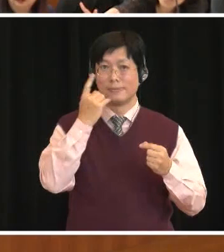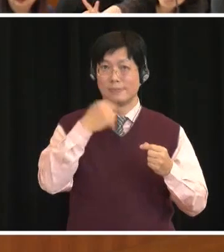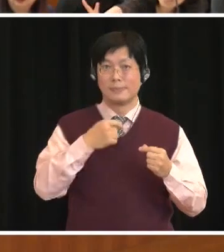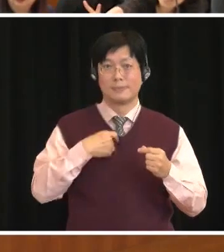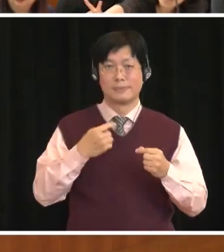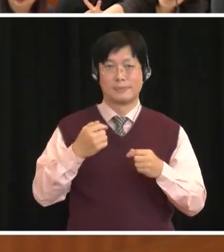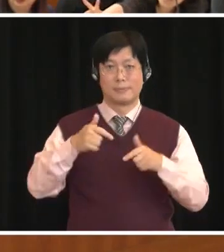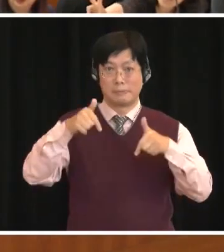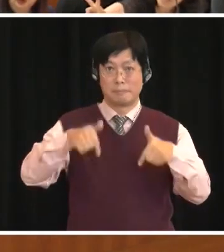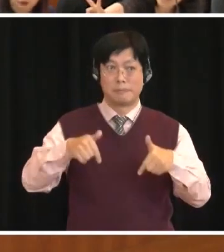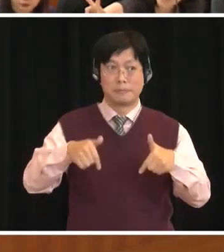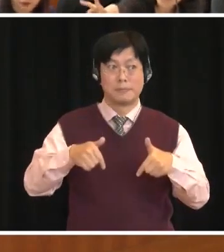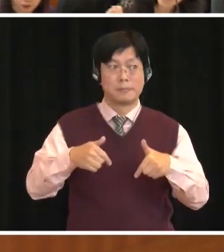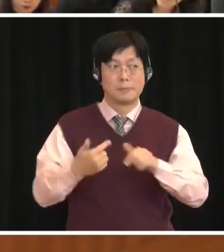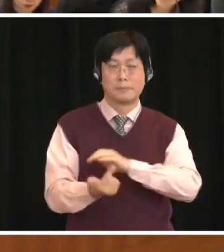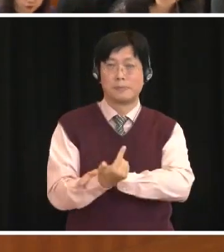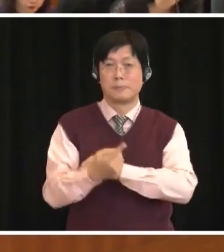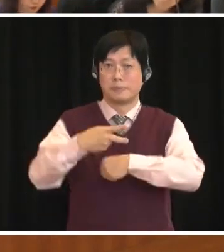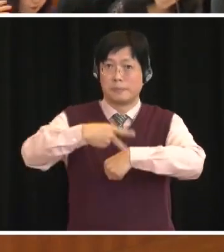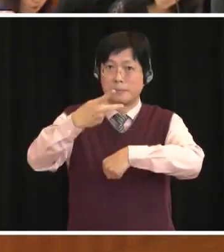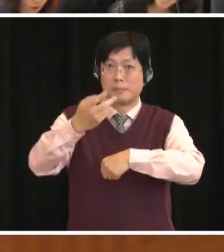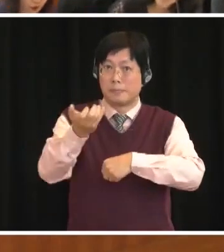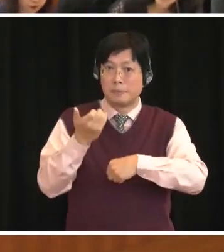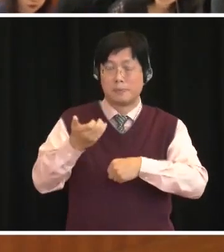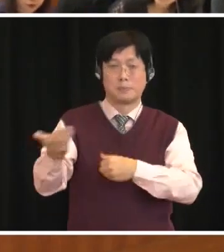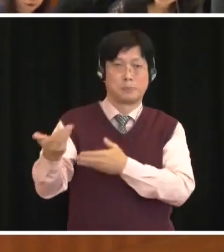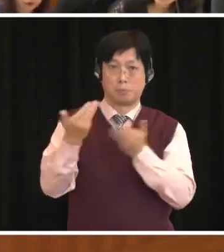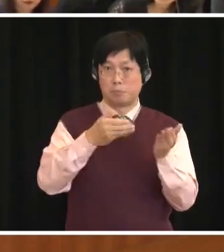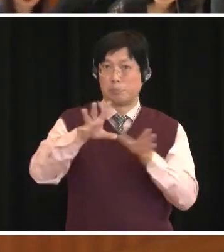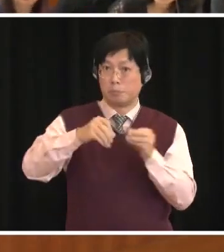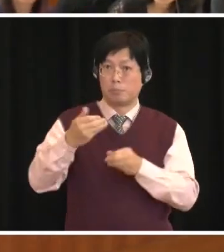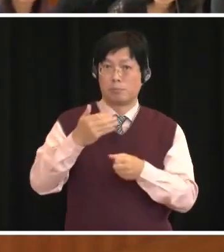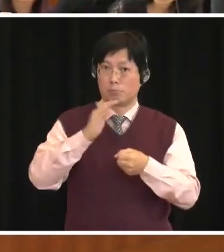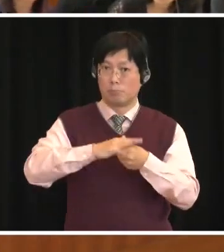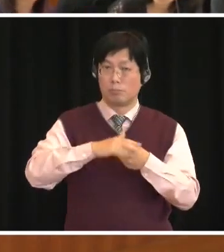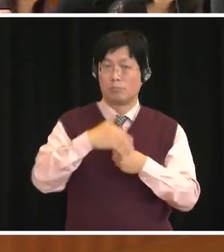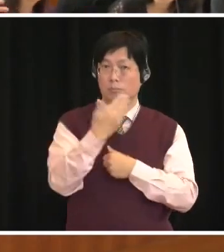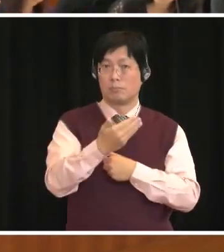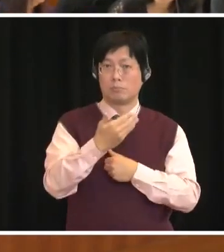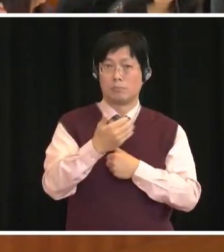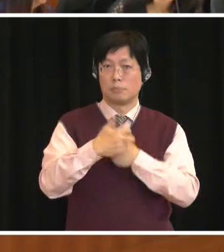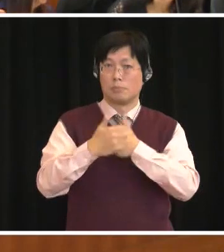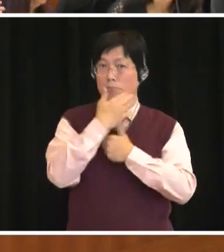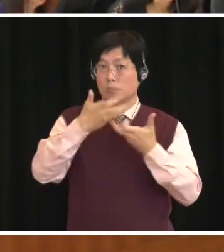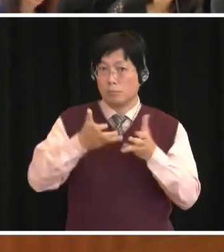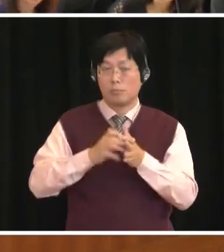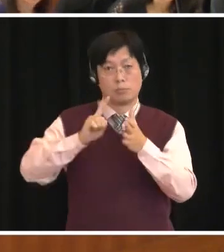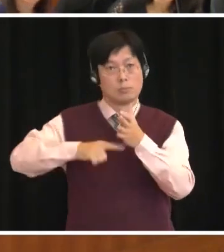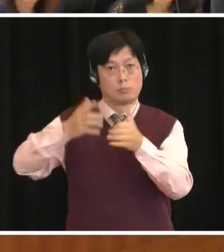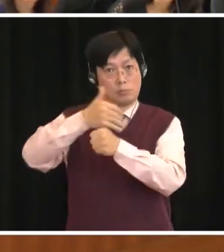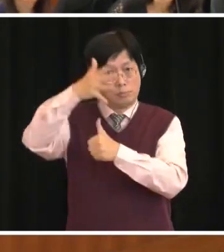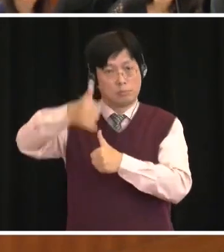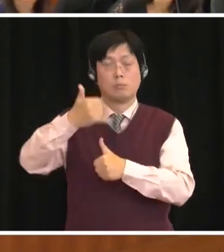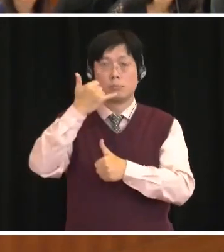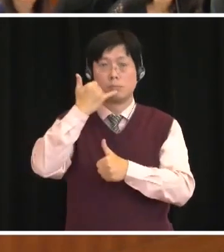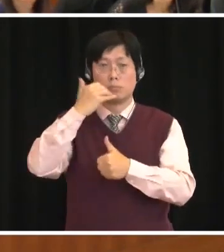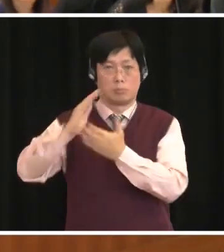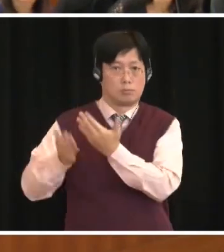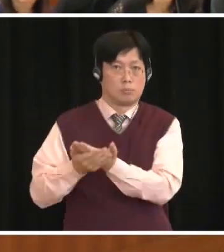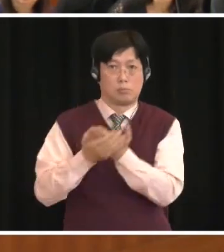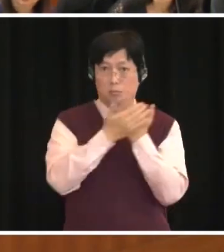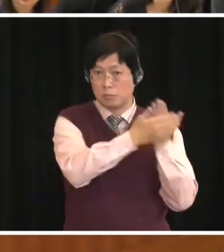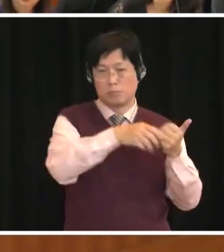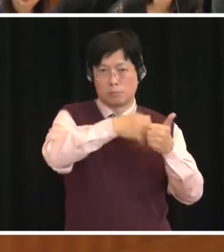Maybe judicial yuan or the data related to legal aid can